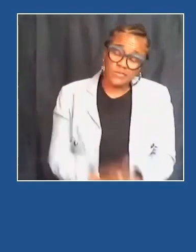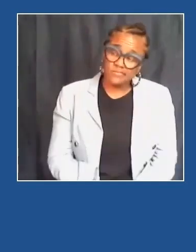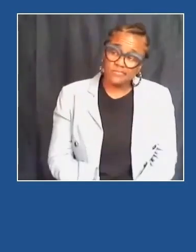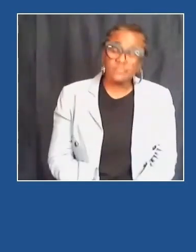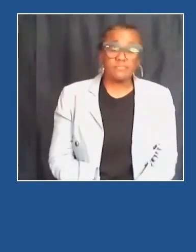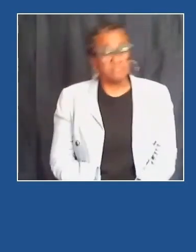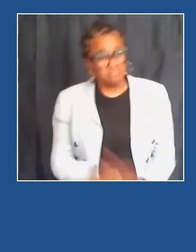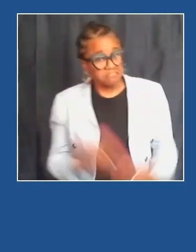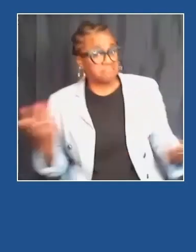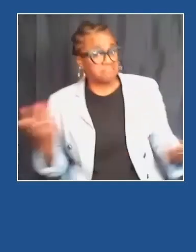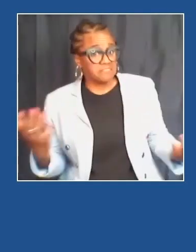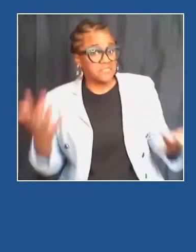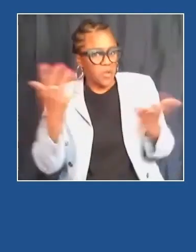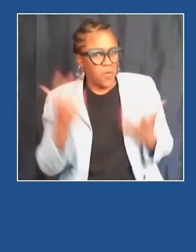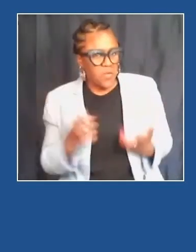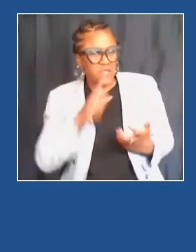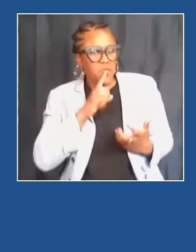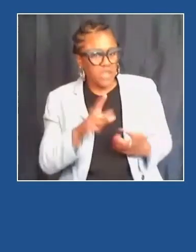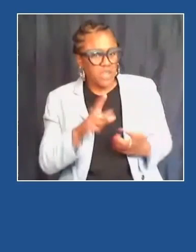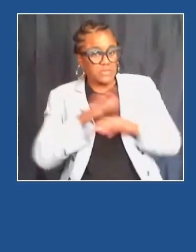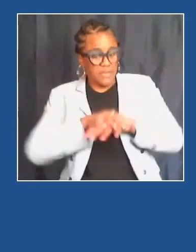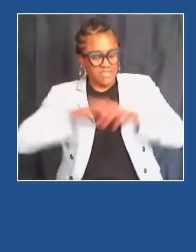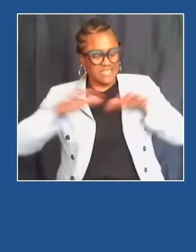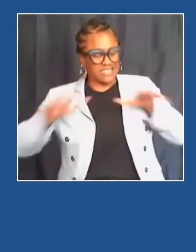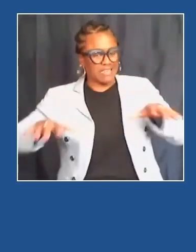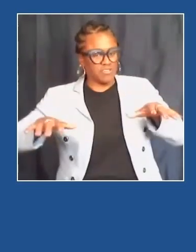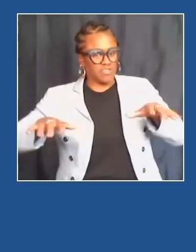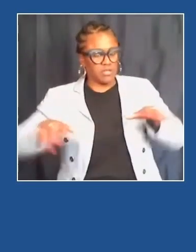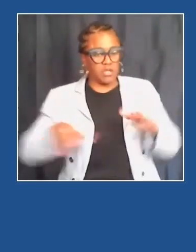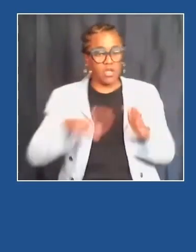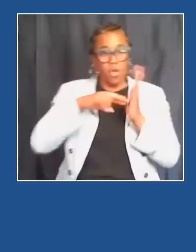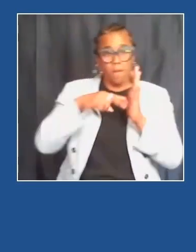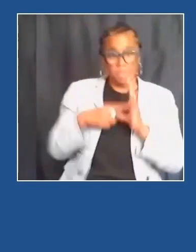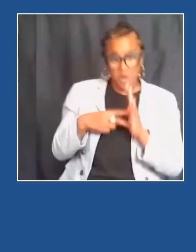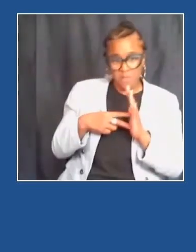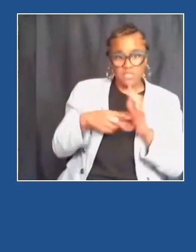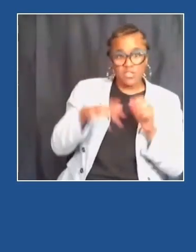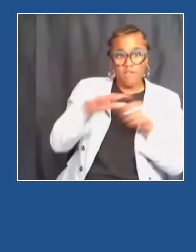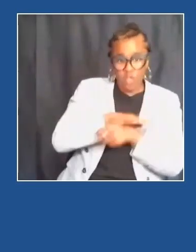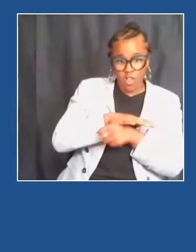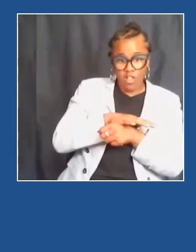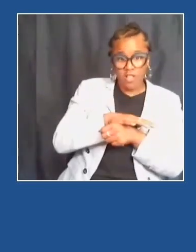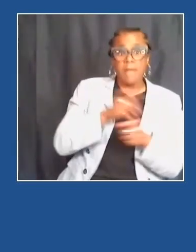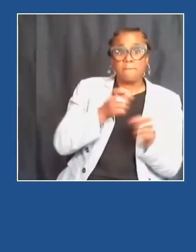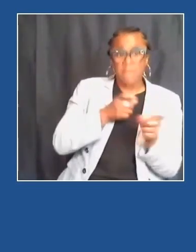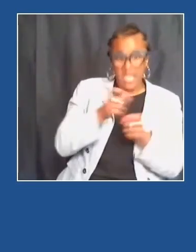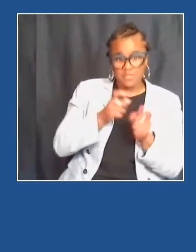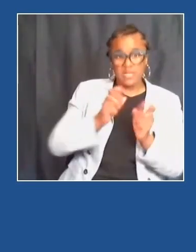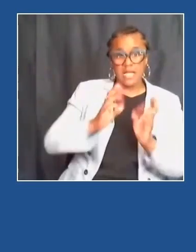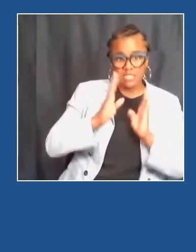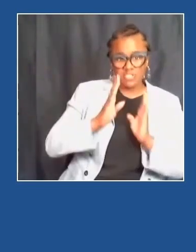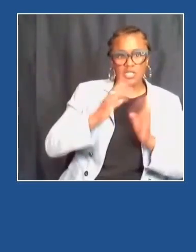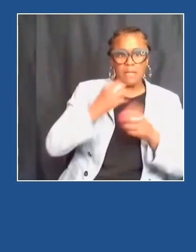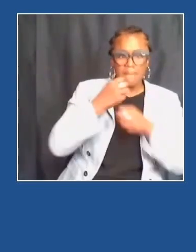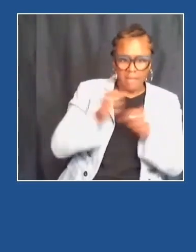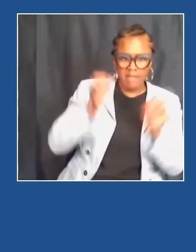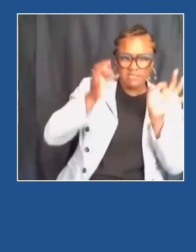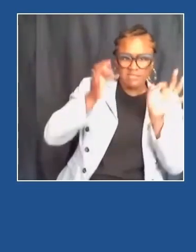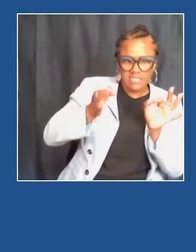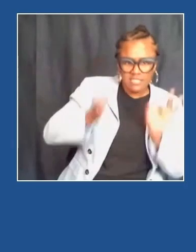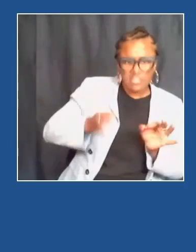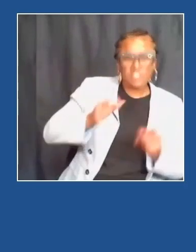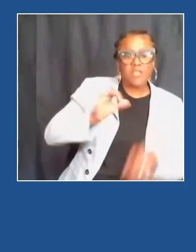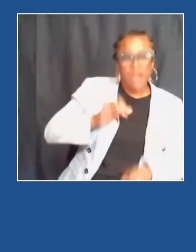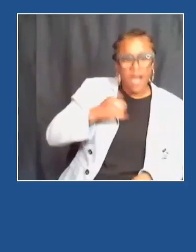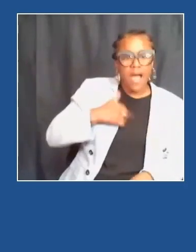So I want to draw a distinction between purposeful management of our attention, where we make decisions. I'm